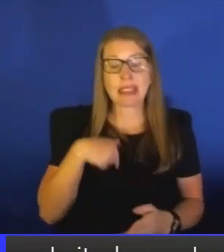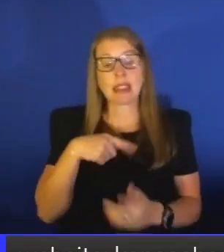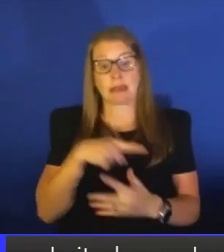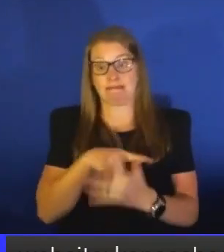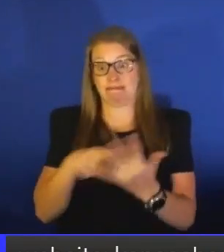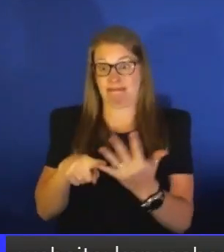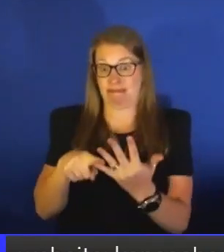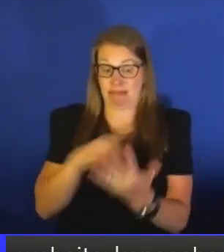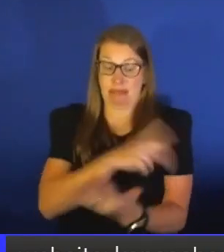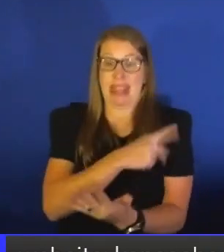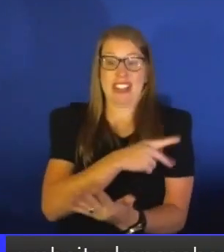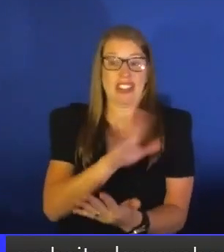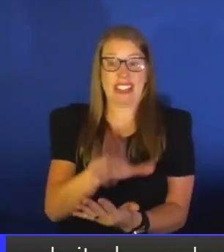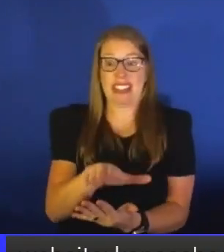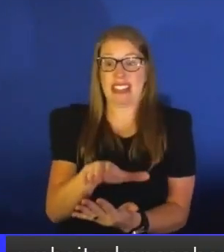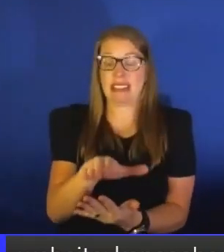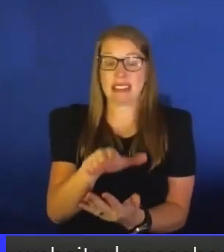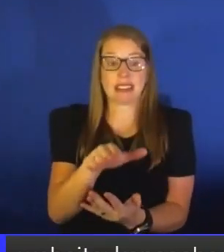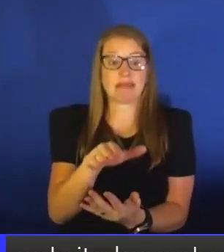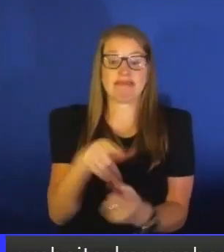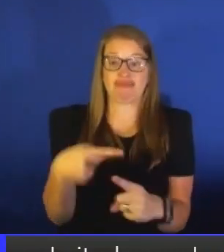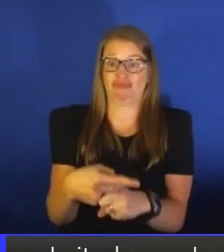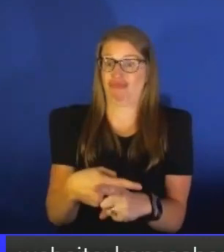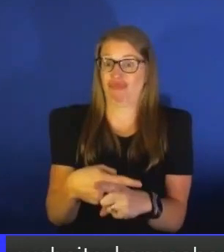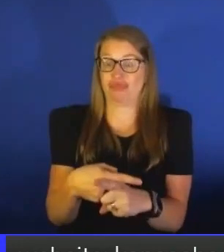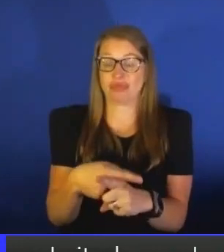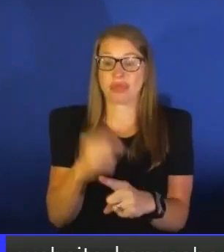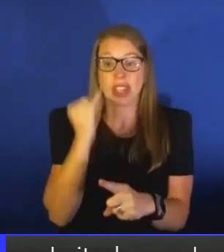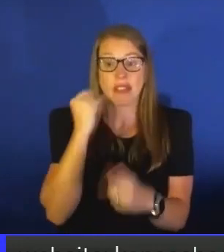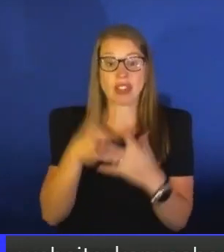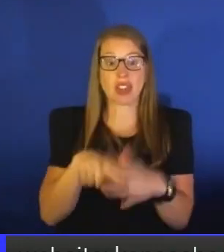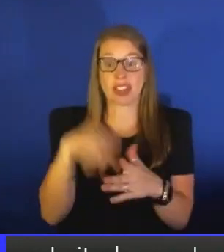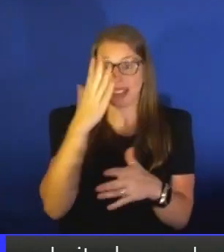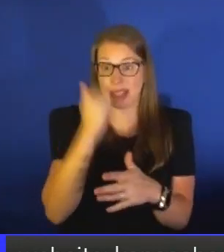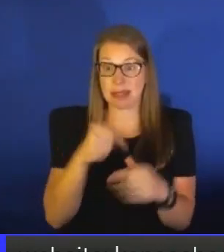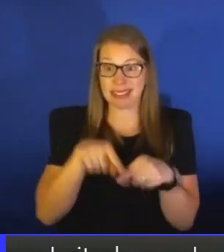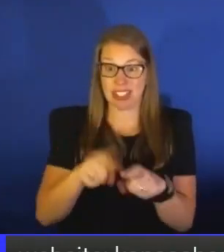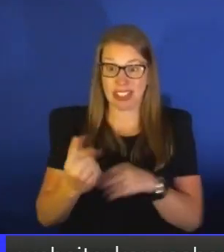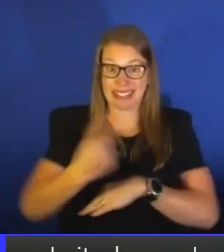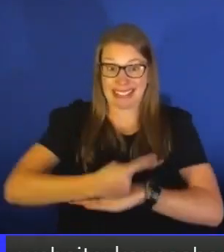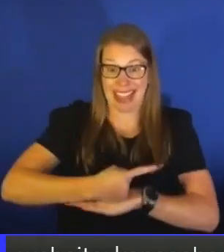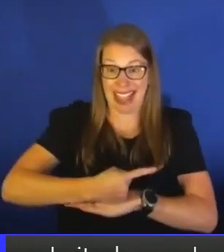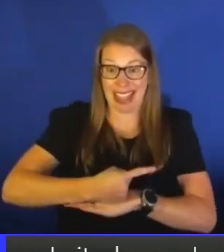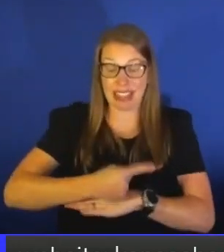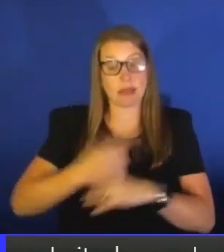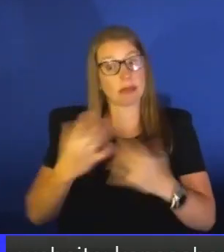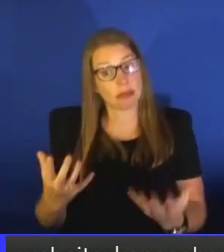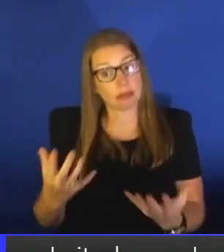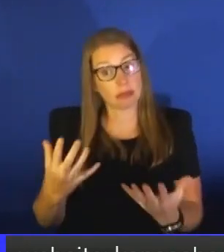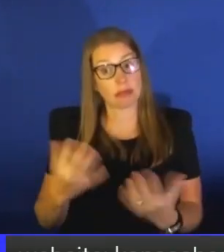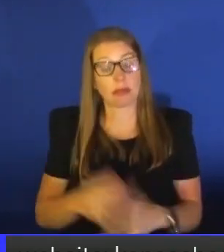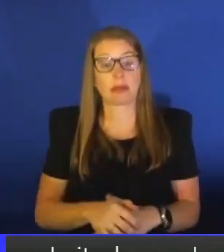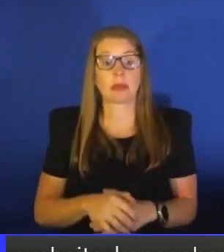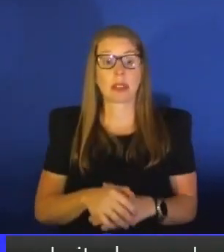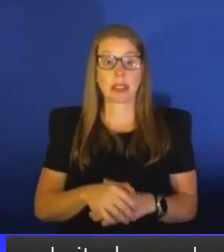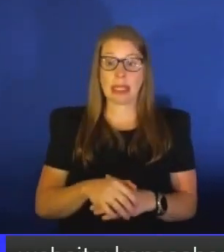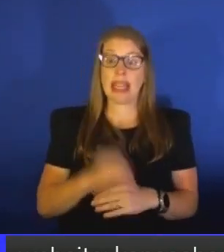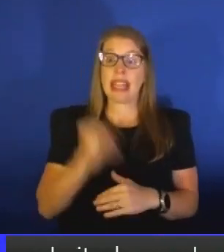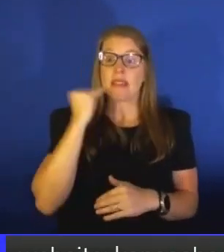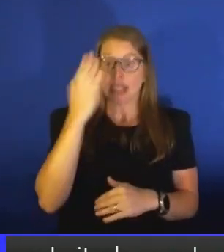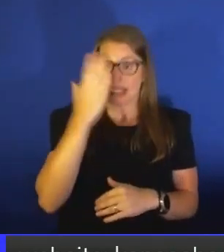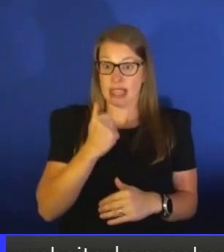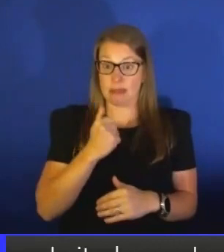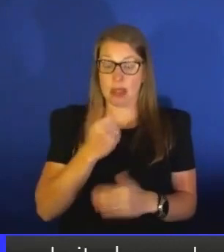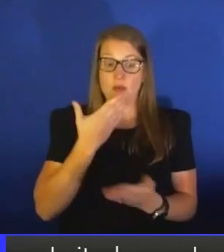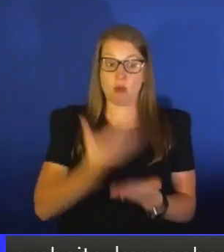napping can be counterproductive, is if you start sleeping during the daytime and there's a complaint. So patients that are sleeping well at night, maybe it's